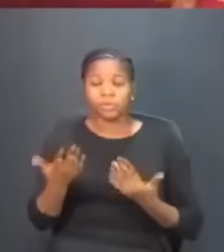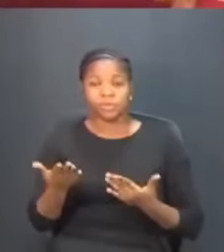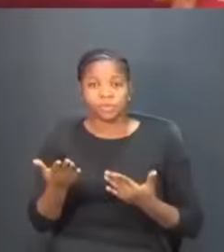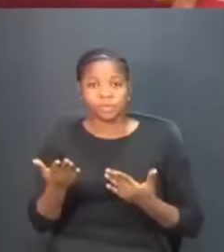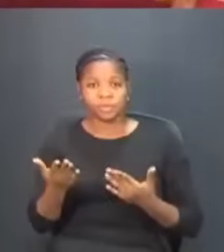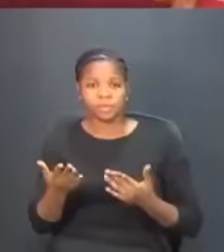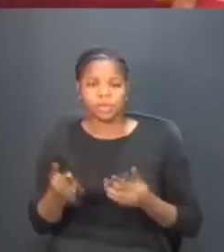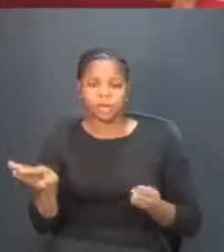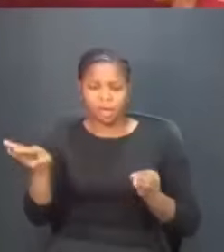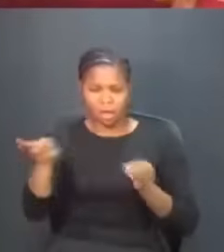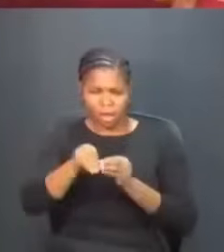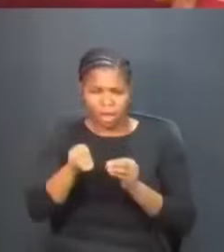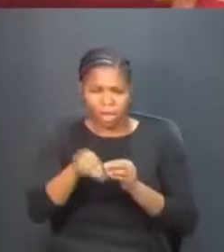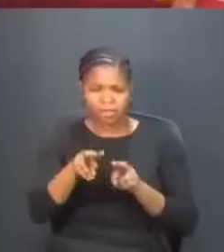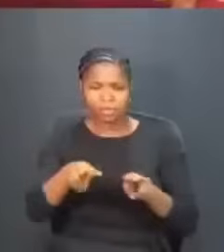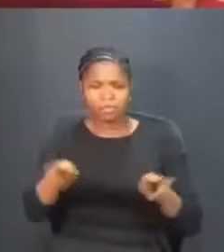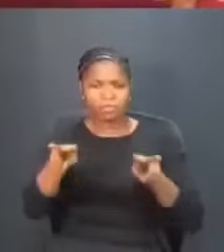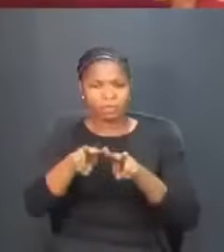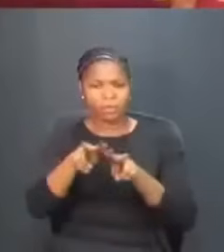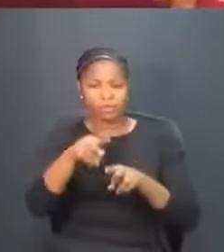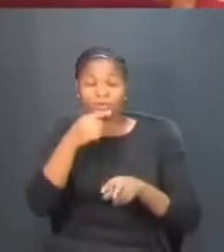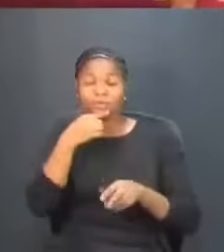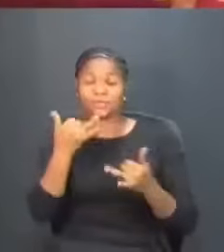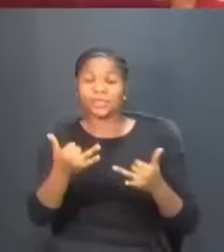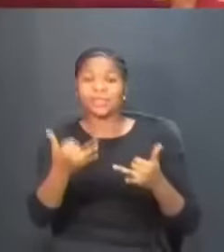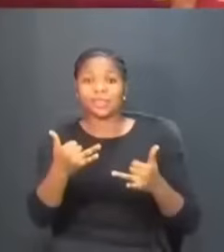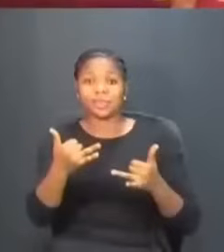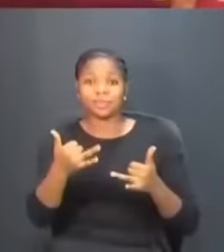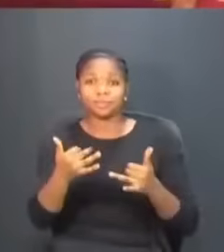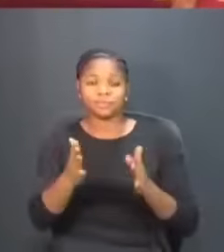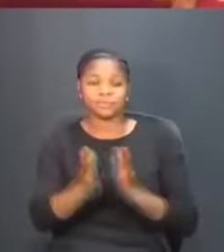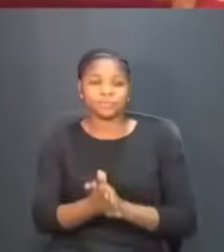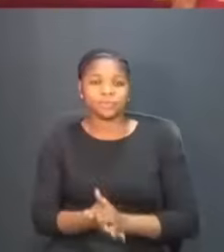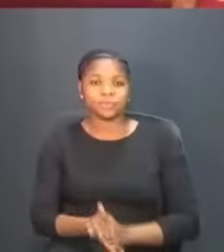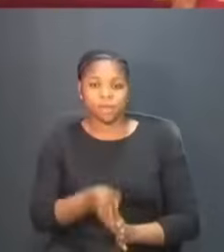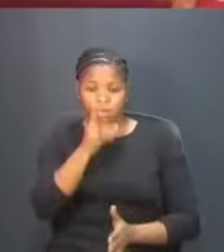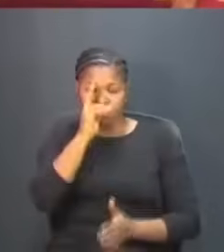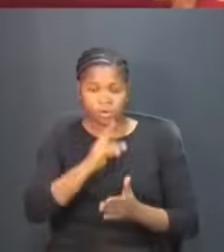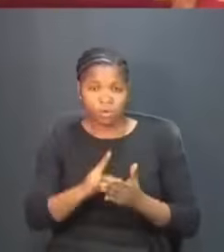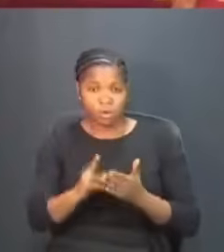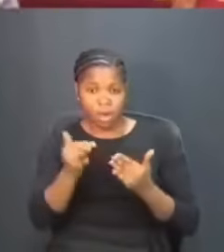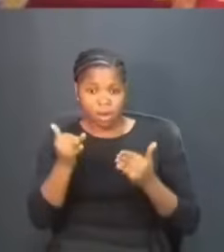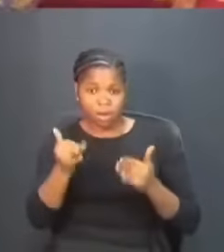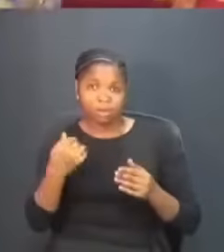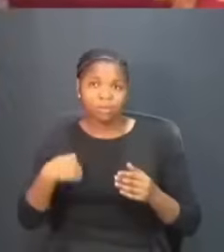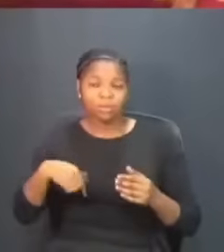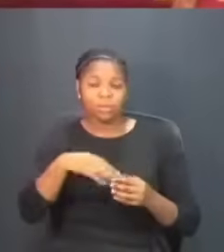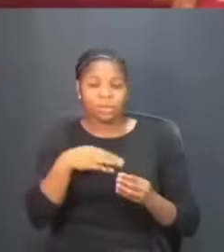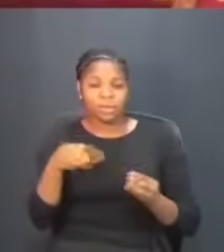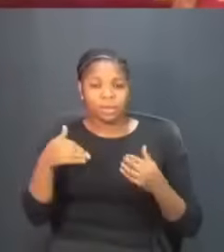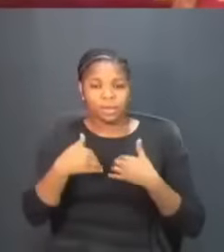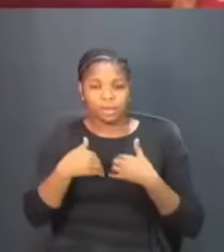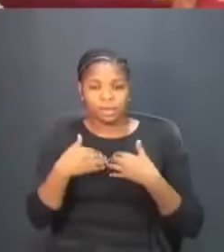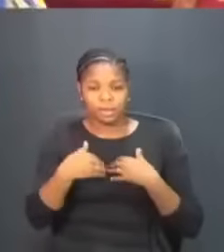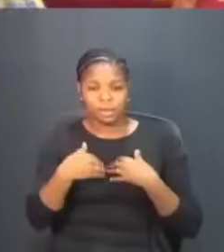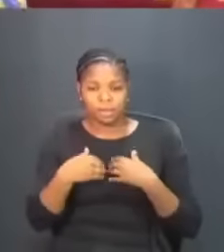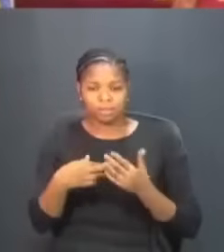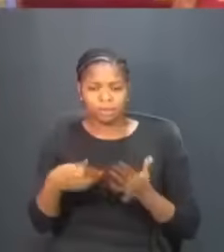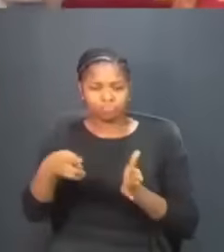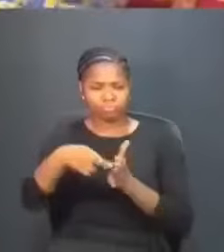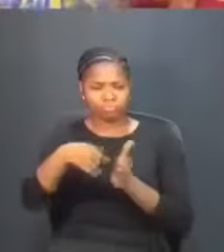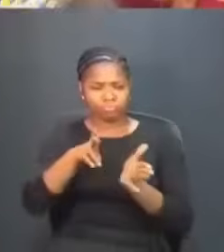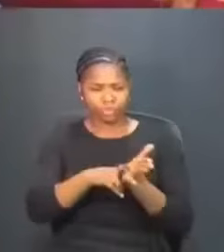tell you, Honorable, as you speak, we have registered some of the millers in the northern enclave where we